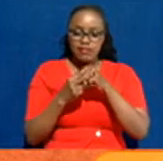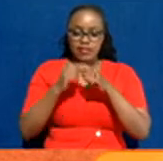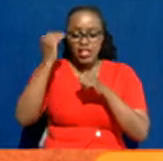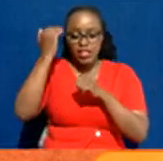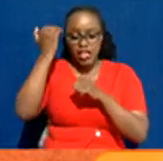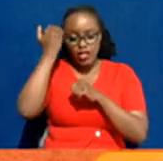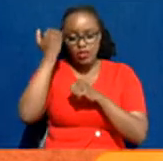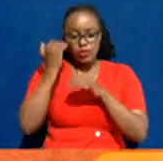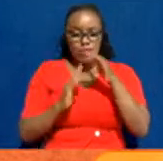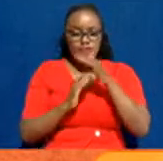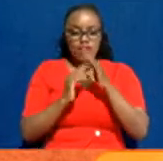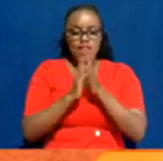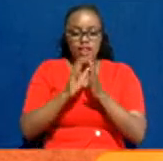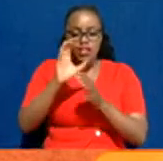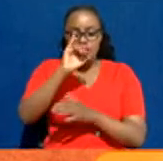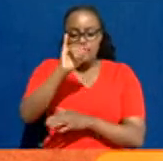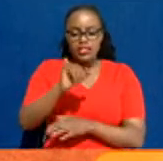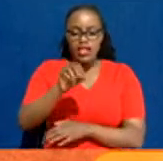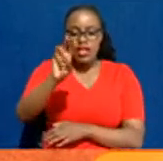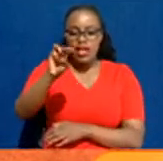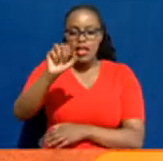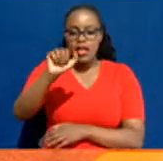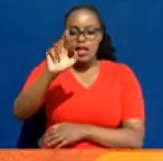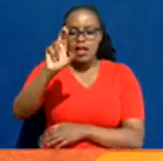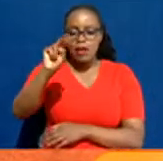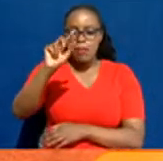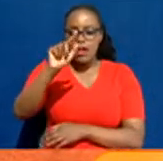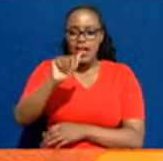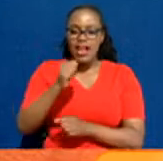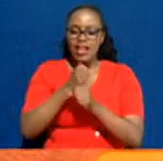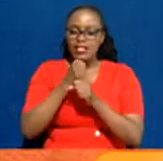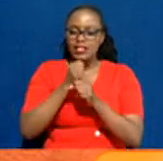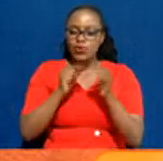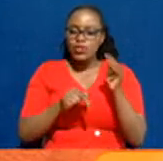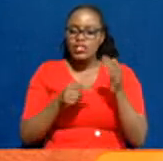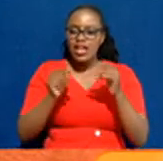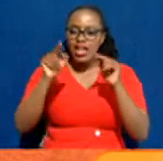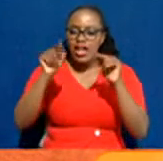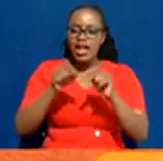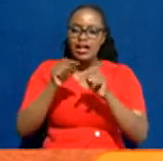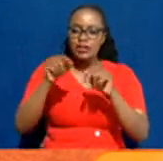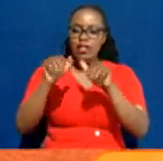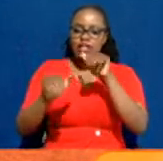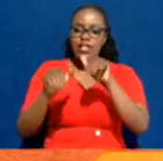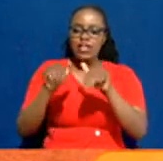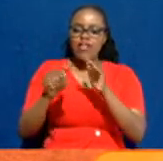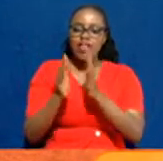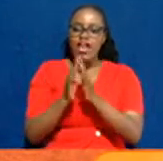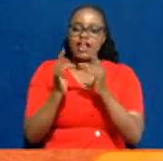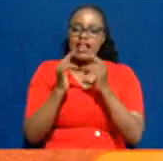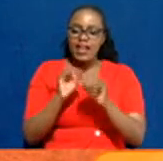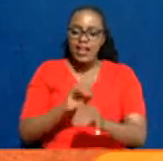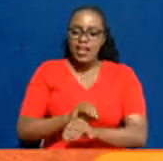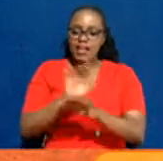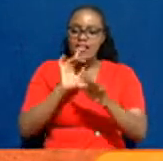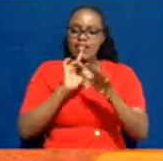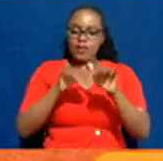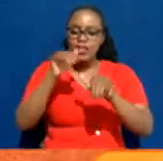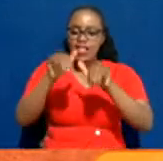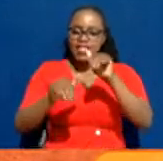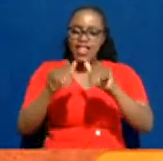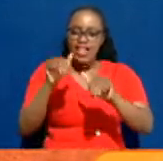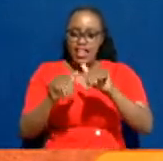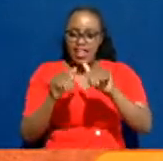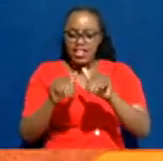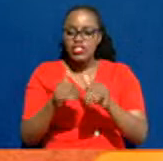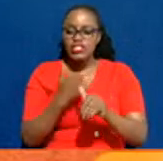under Justice Maraga, Chief Justice Maraga, made the right call. And clearly said that the election